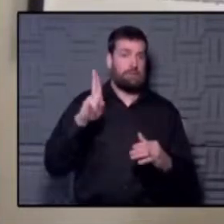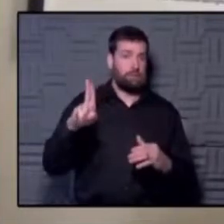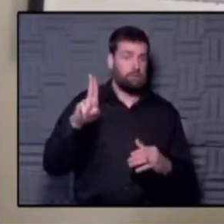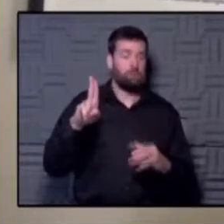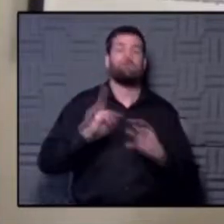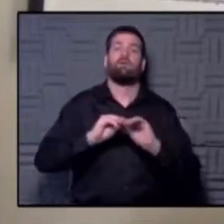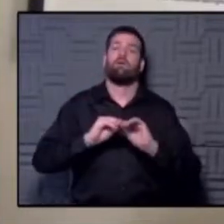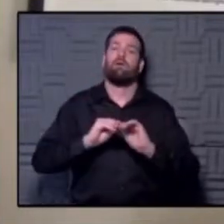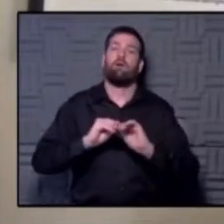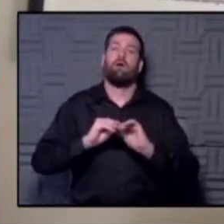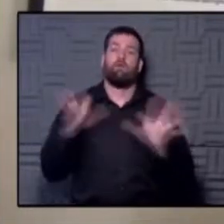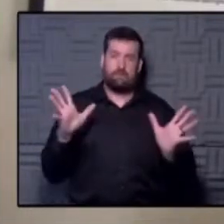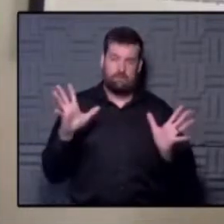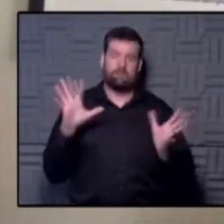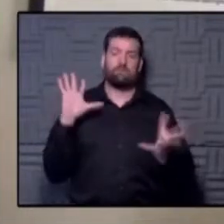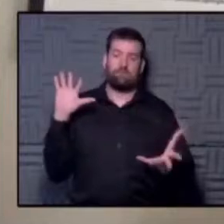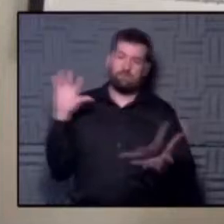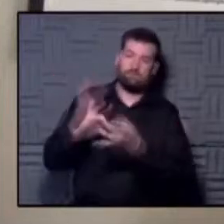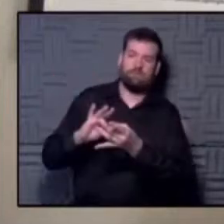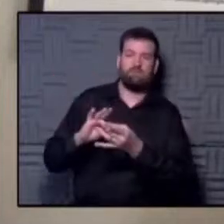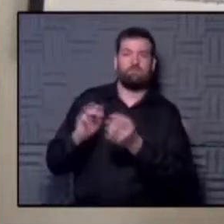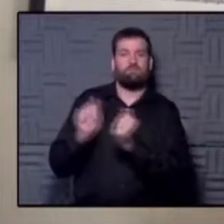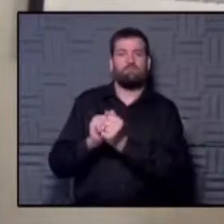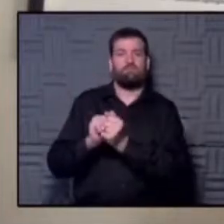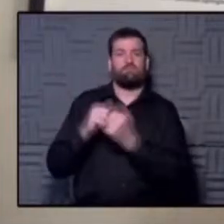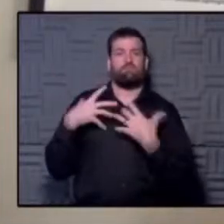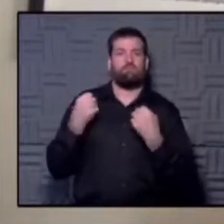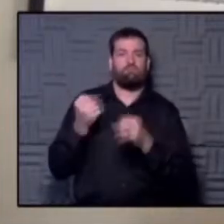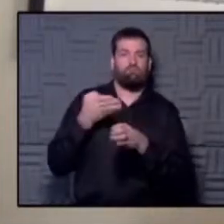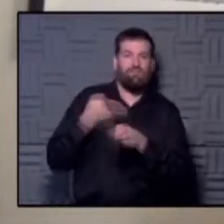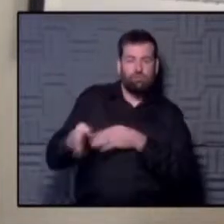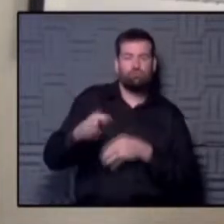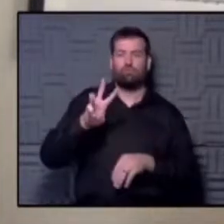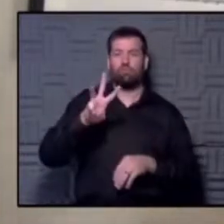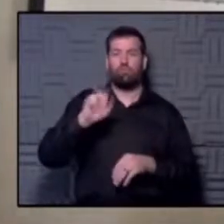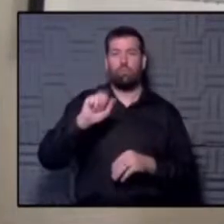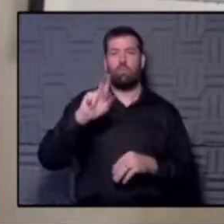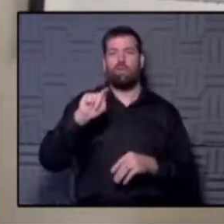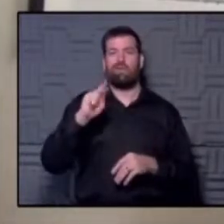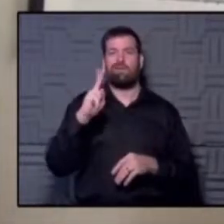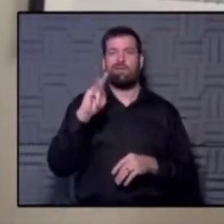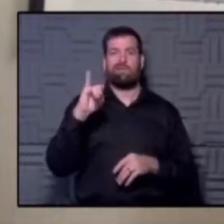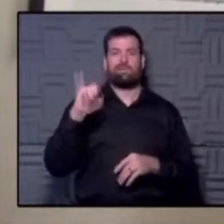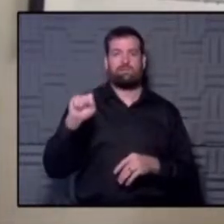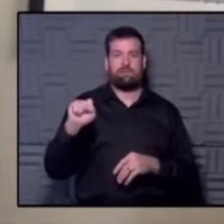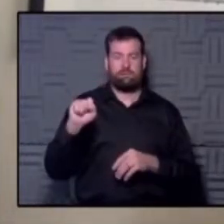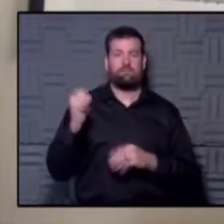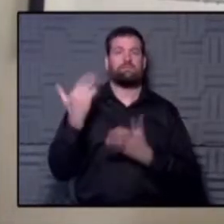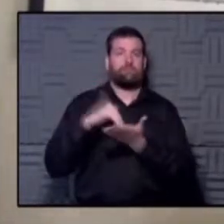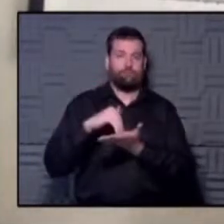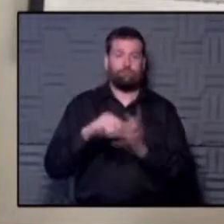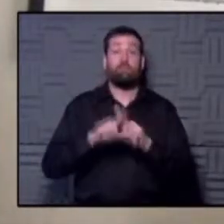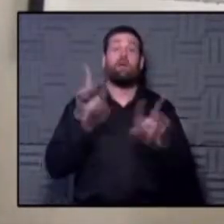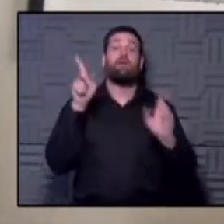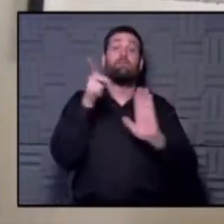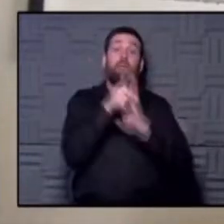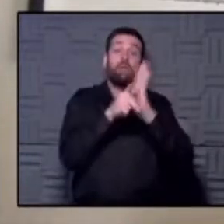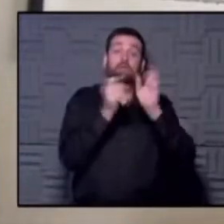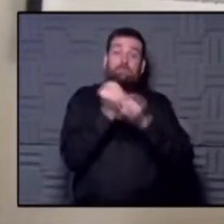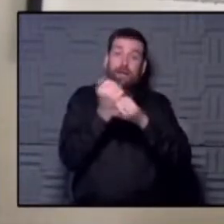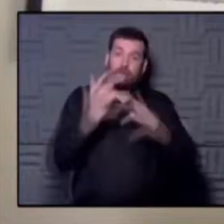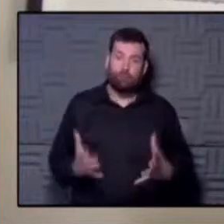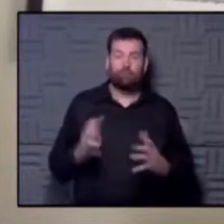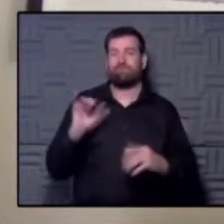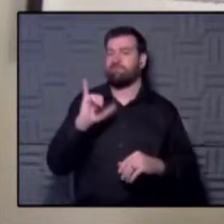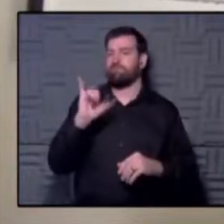obviously connecting with the health professionals at the Watkins Health Center. But they also allow policymakers like Dr.